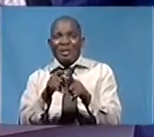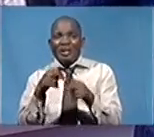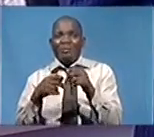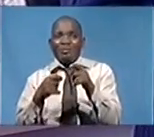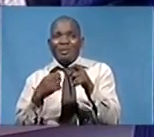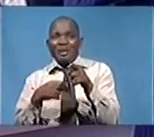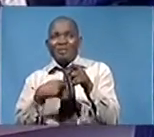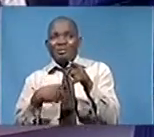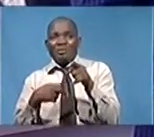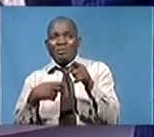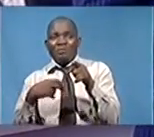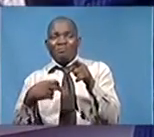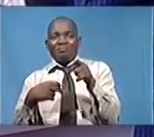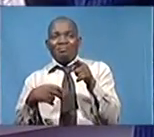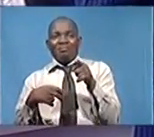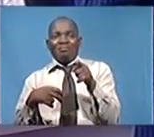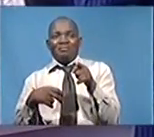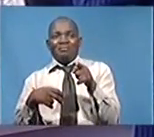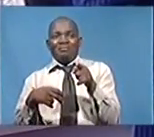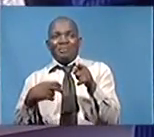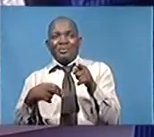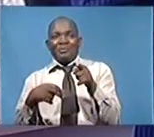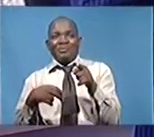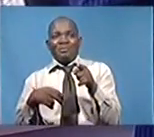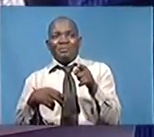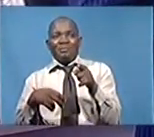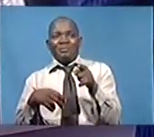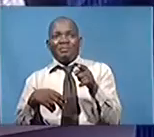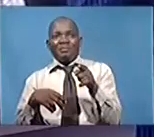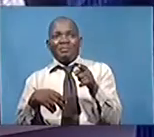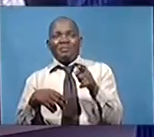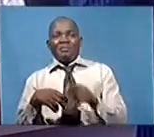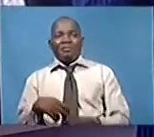were rendered odious.